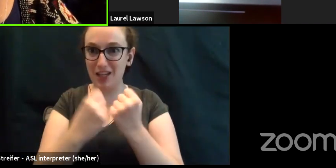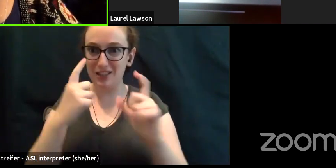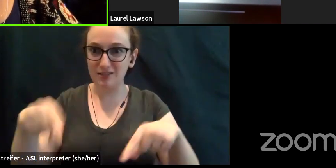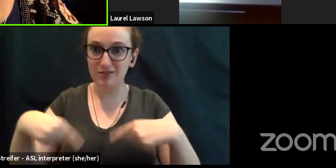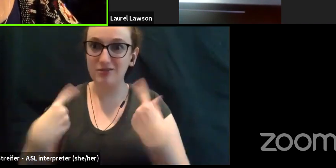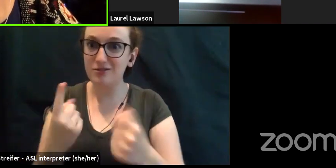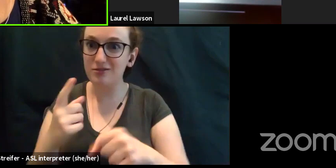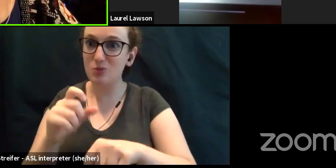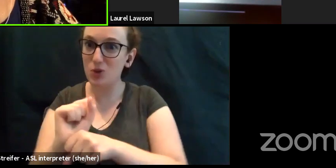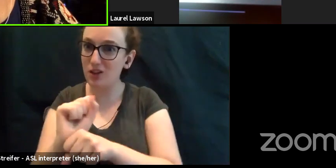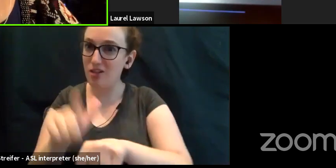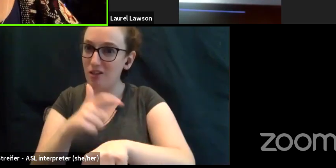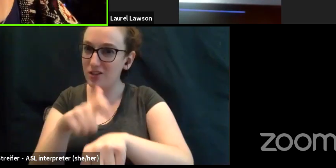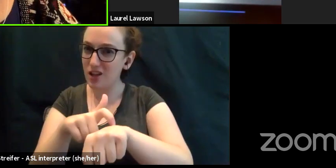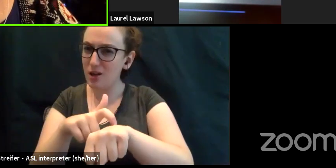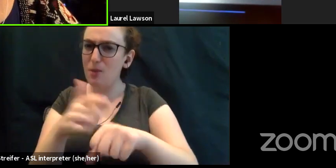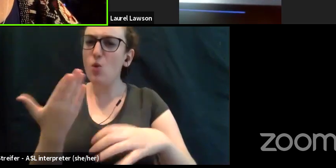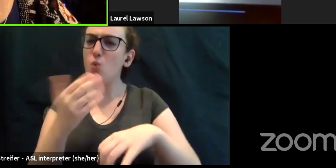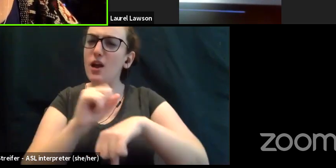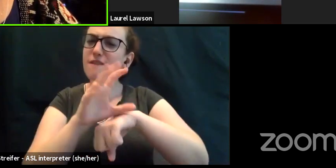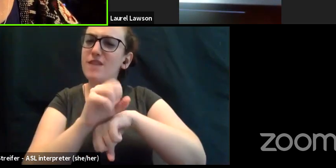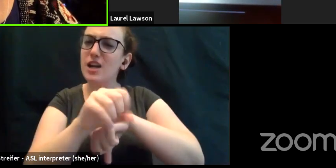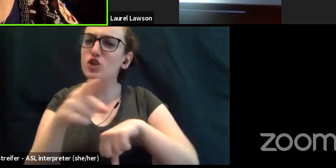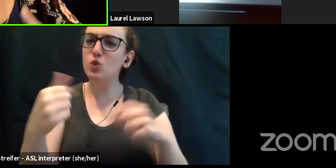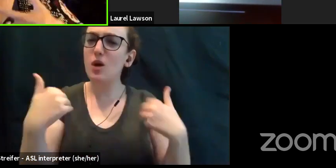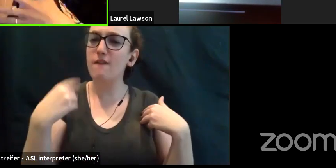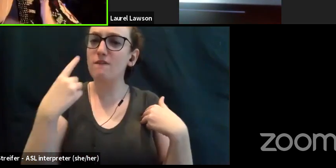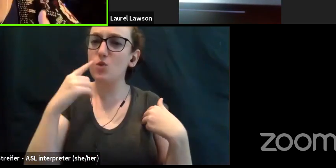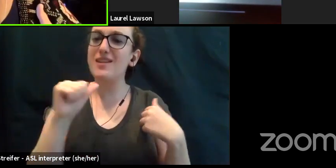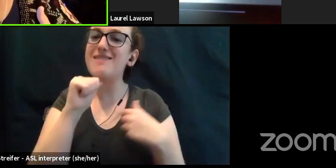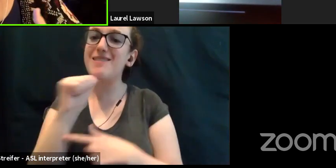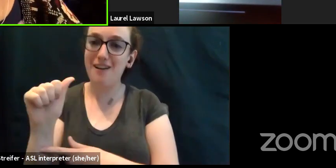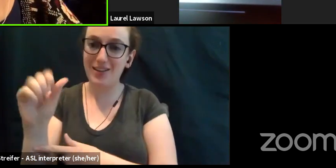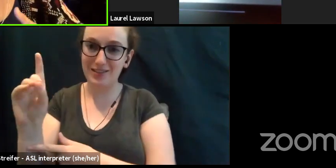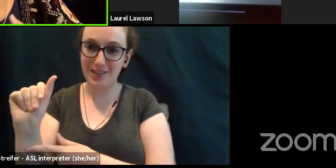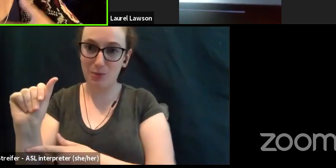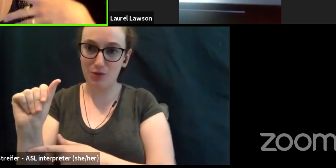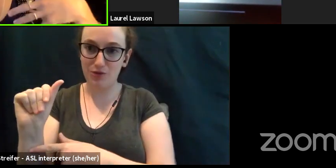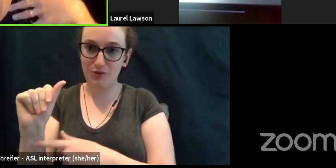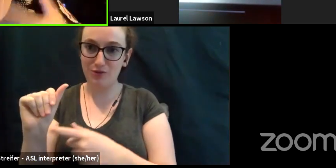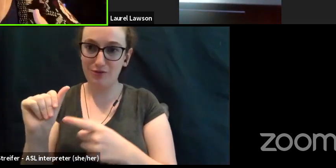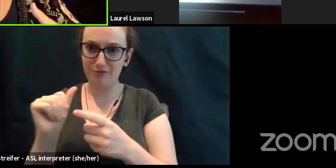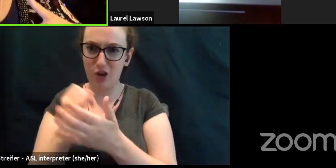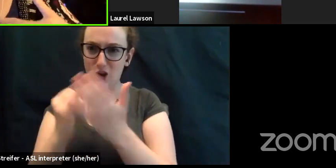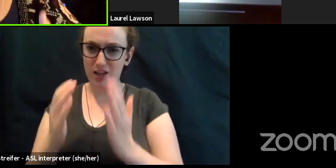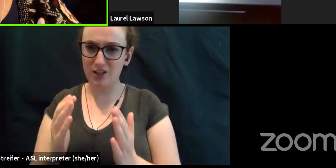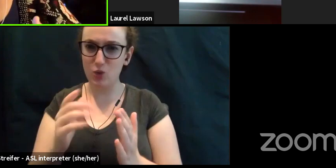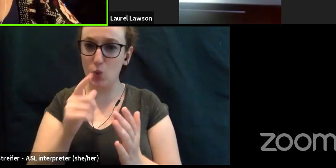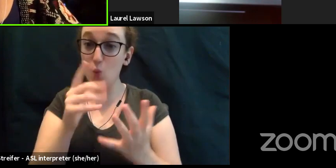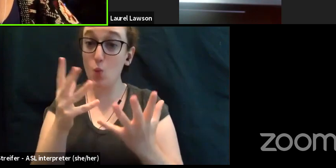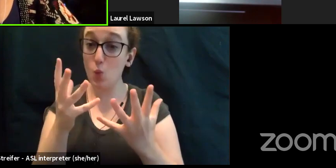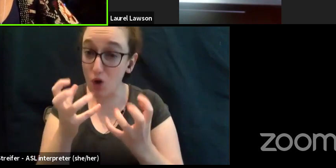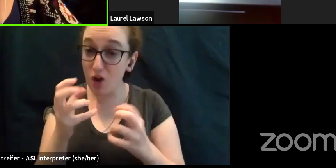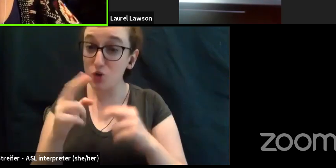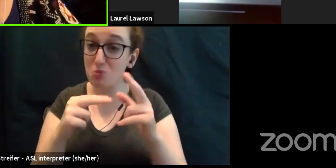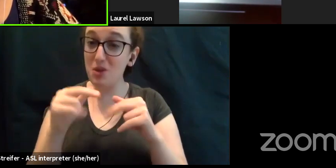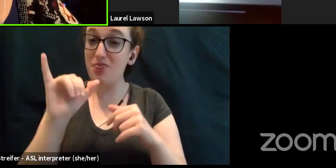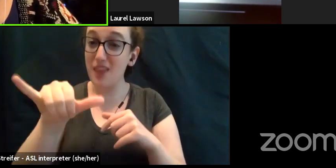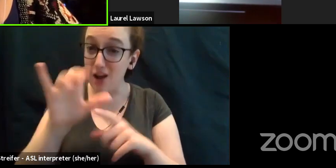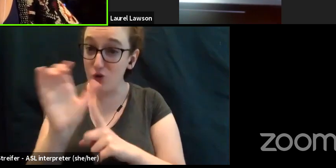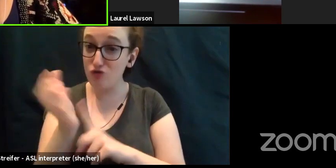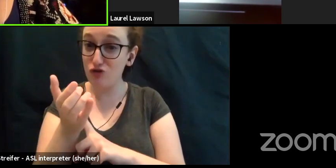non-disabled artists who have joined us and are asking themselves, how can I build that culture of care, responsibility, and trust into